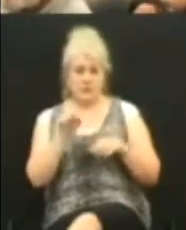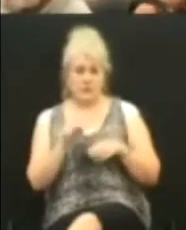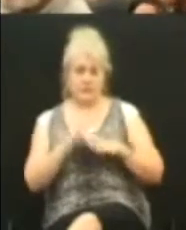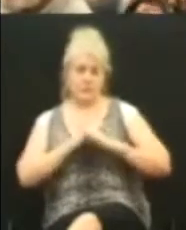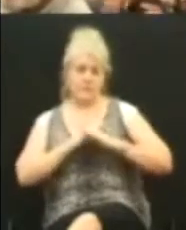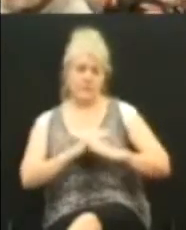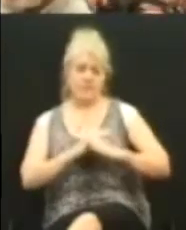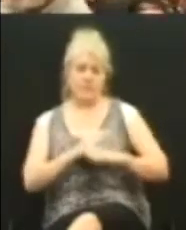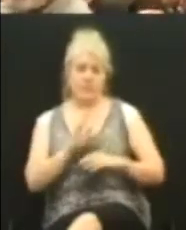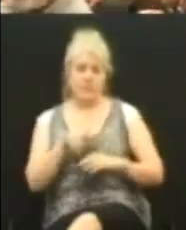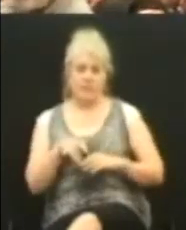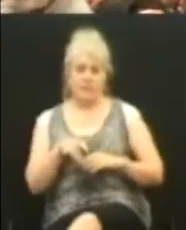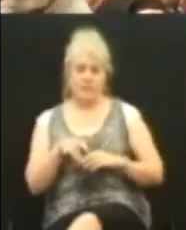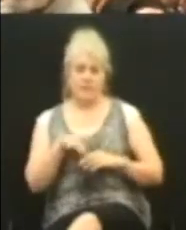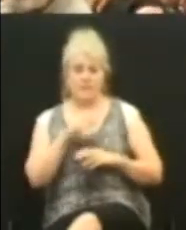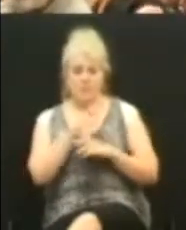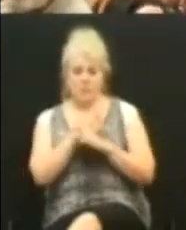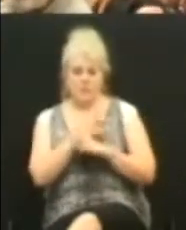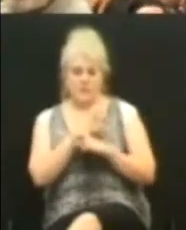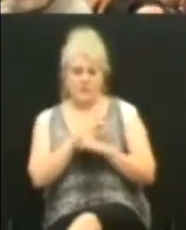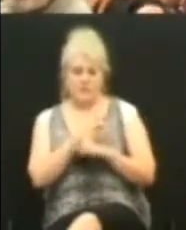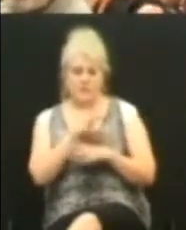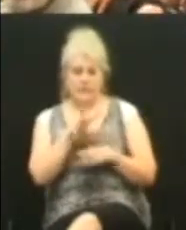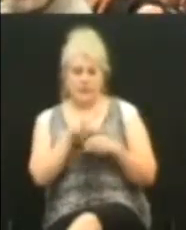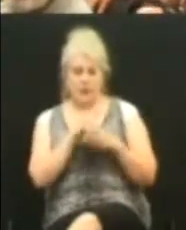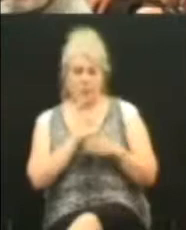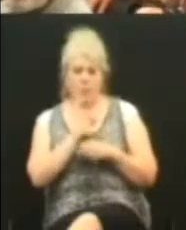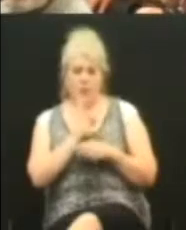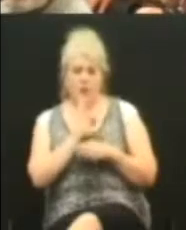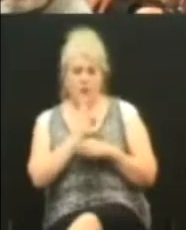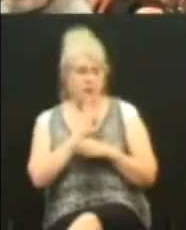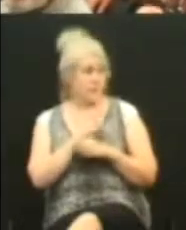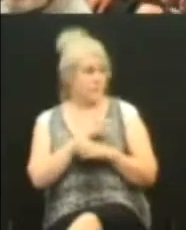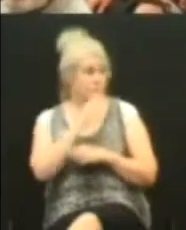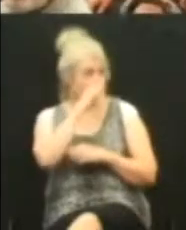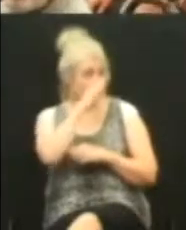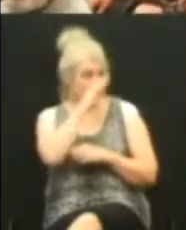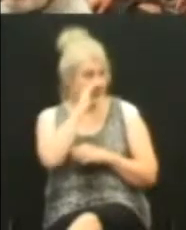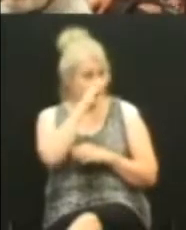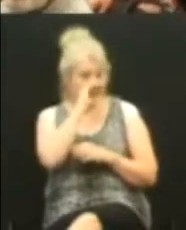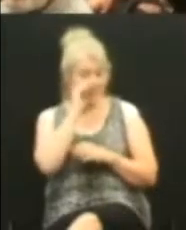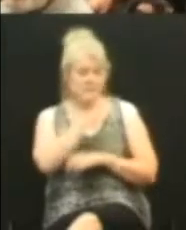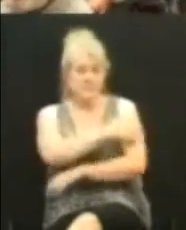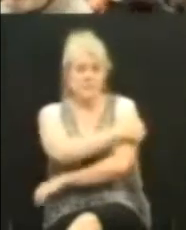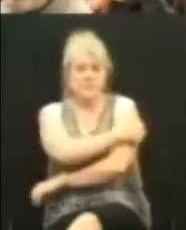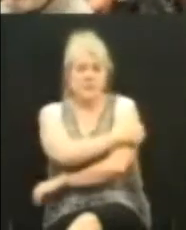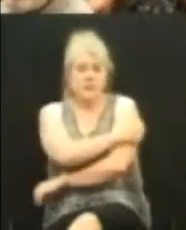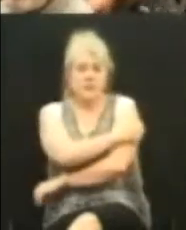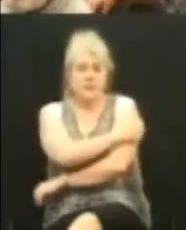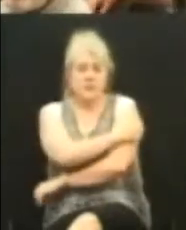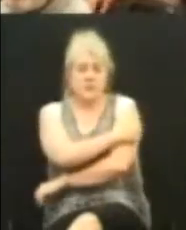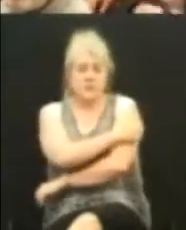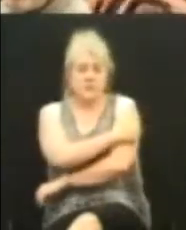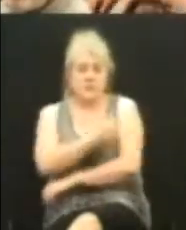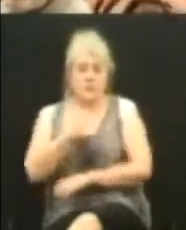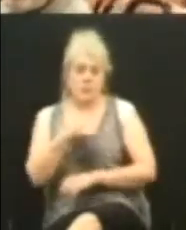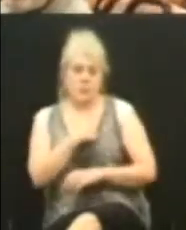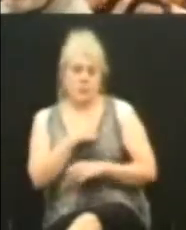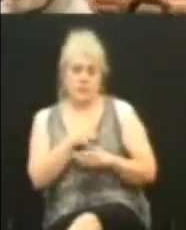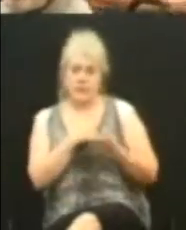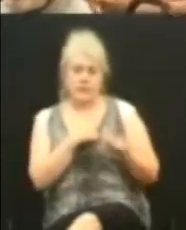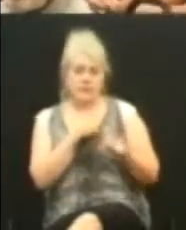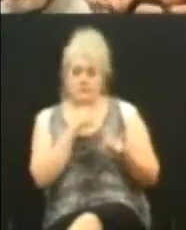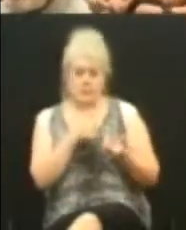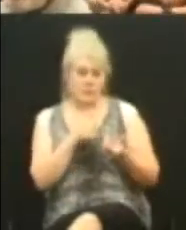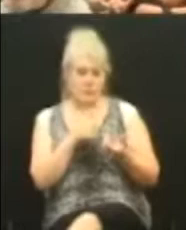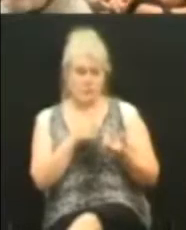further exposure to this toxin. By provision of safe water supply, the age-old argument that it's naturally occurring is just invalid and lazy at this point. Council